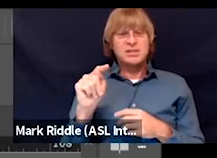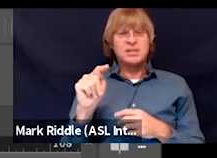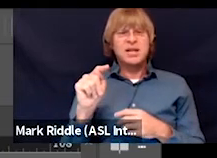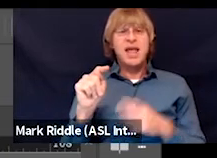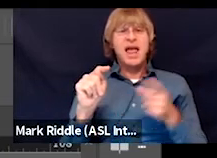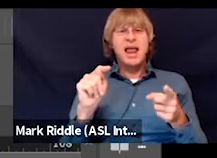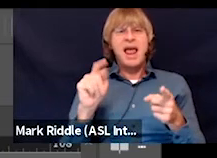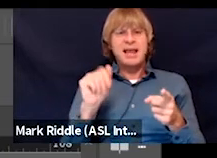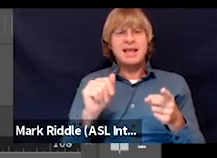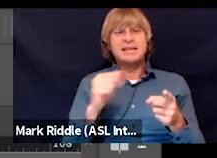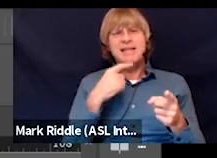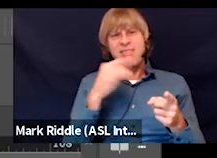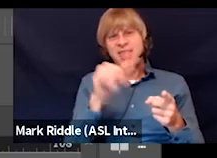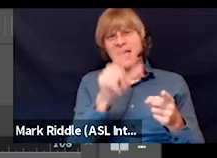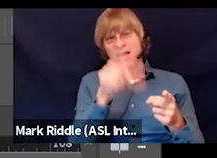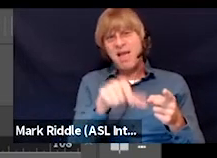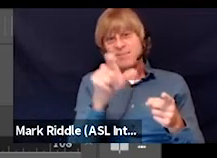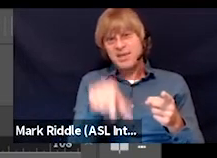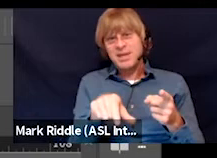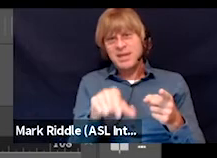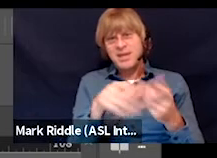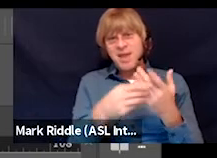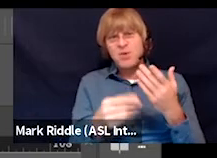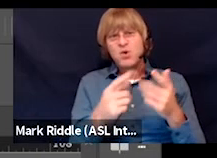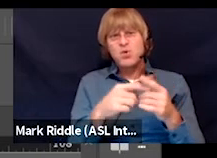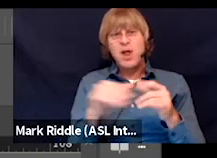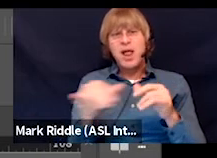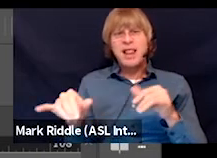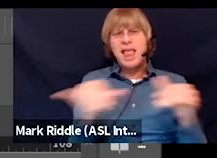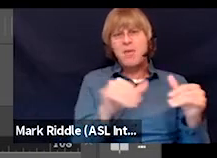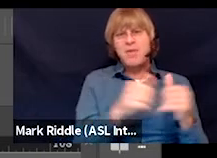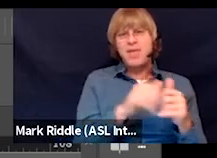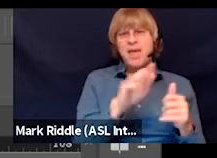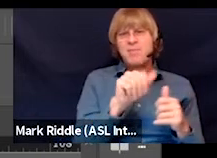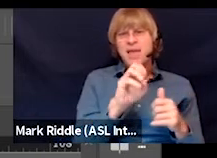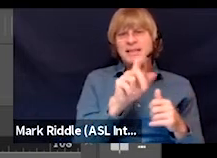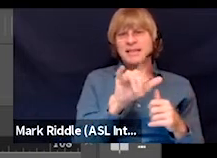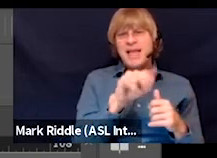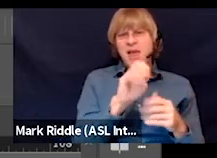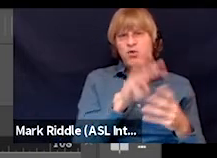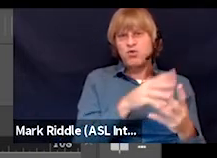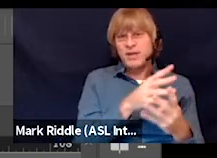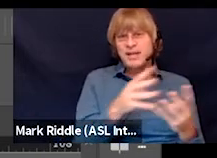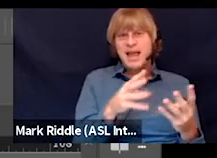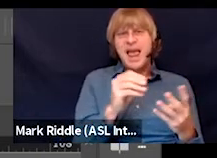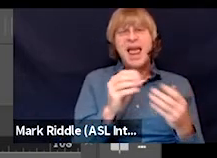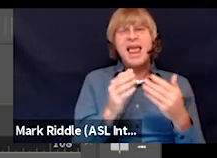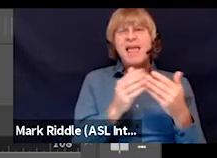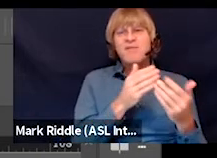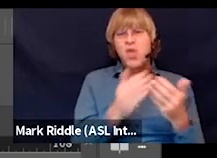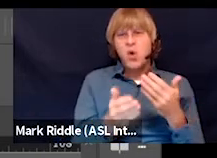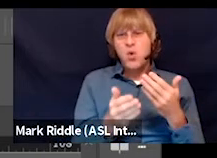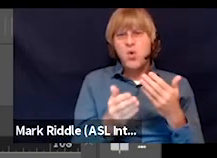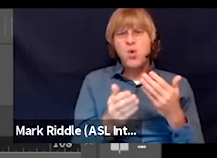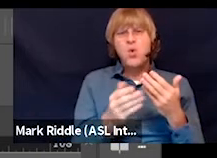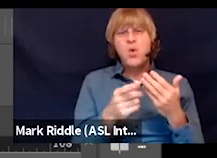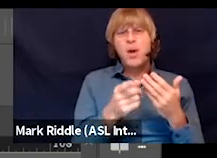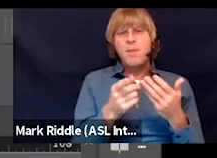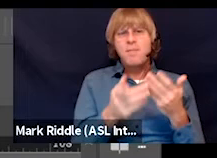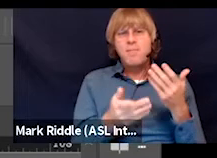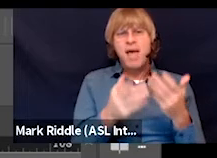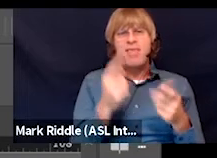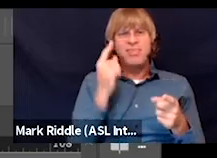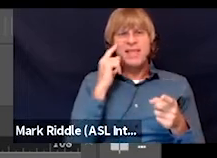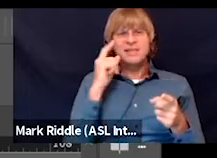then I can tell this copy to align to baseline grid. And even though it might think